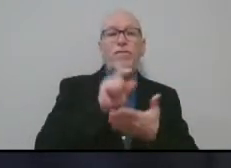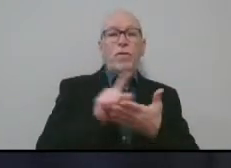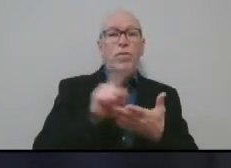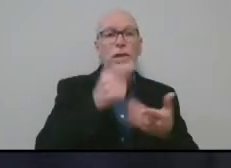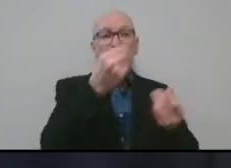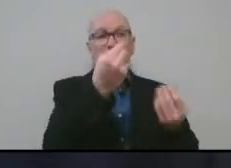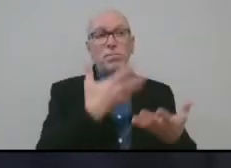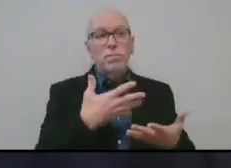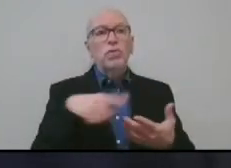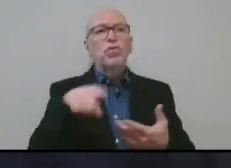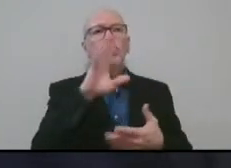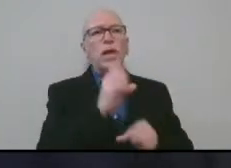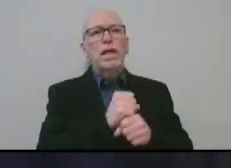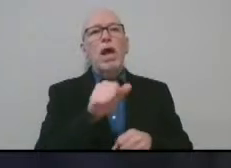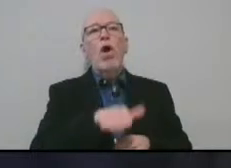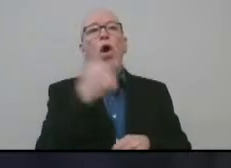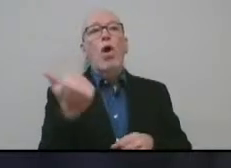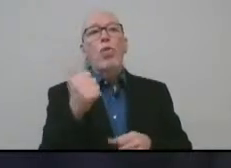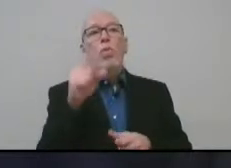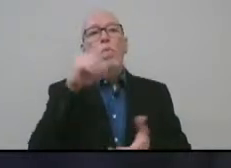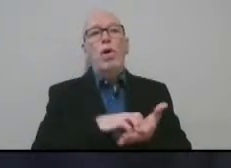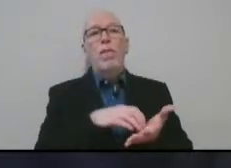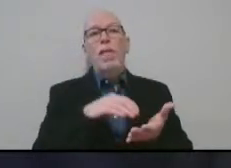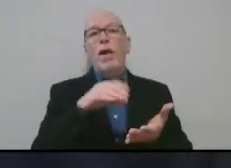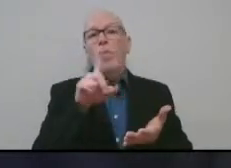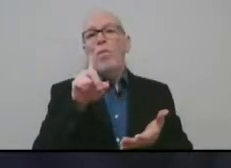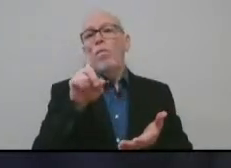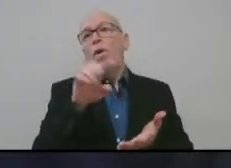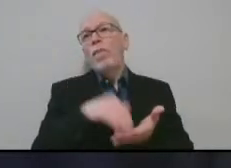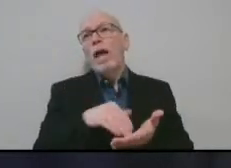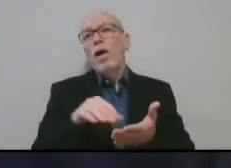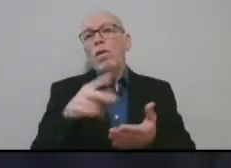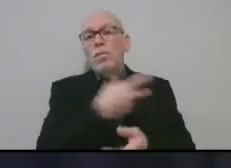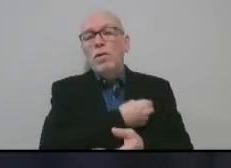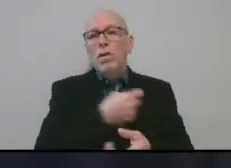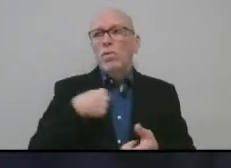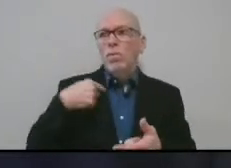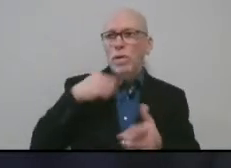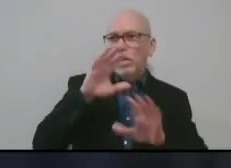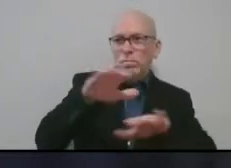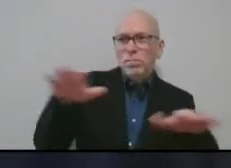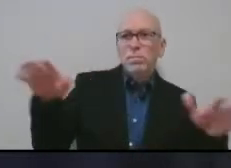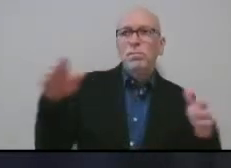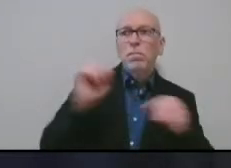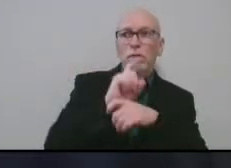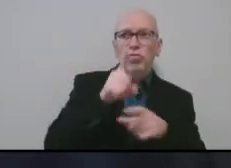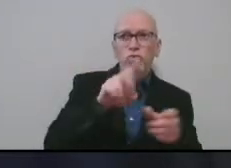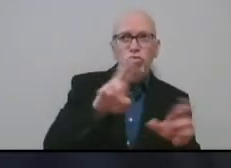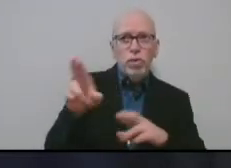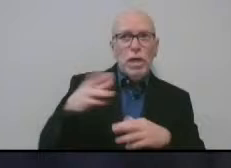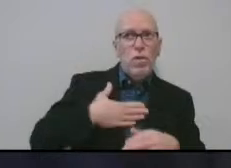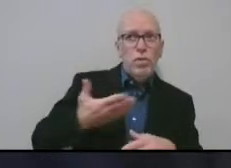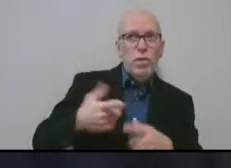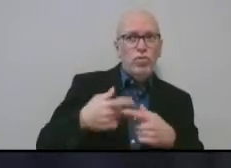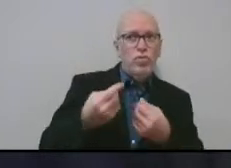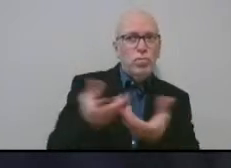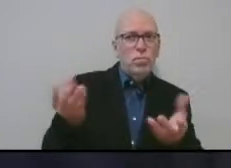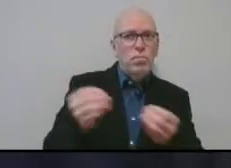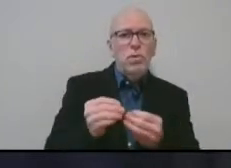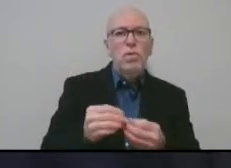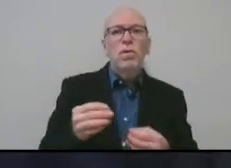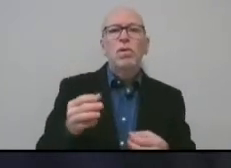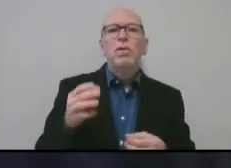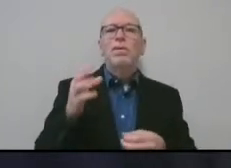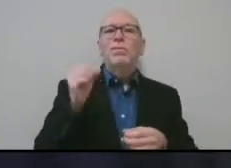guys are going to get another 100,000 doses, that we have the places across the state that are ready and willing to get started. So by getting some of